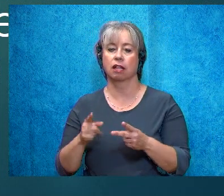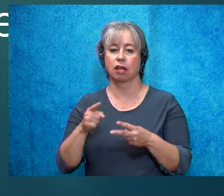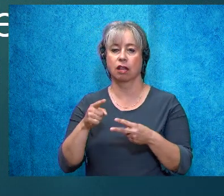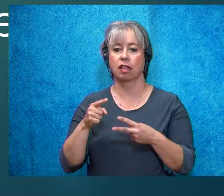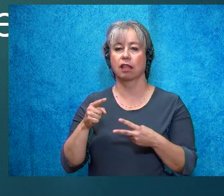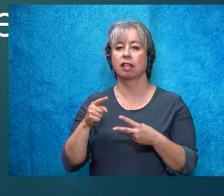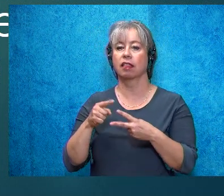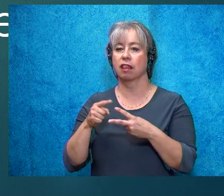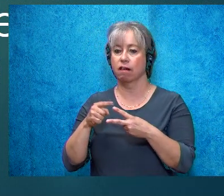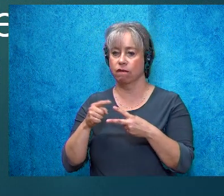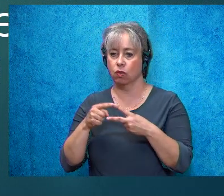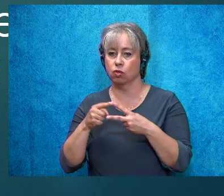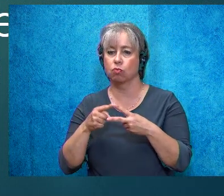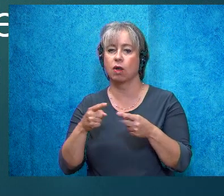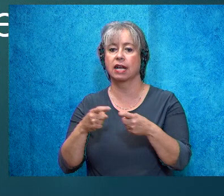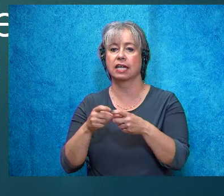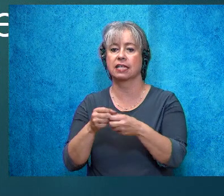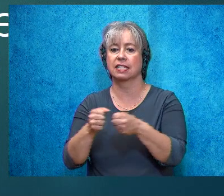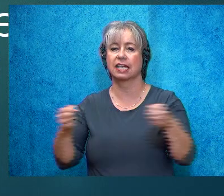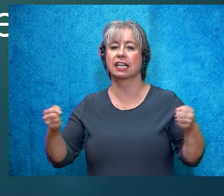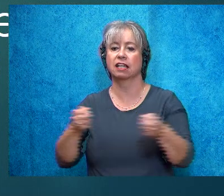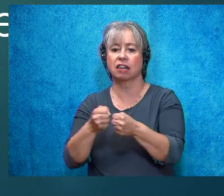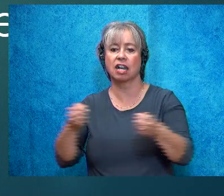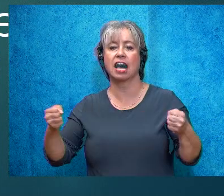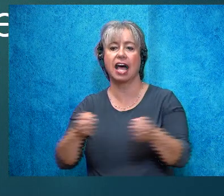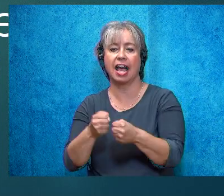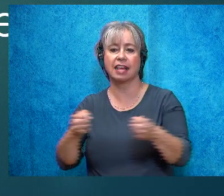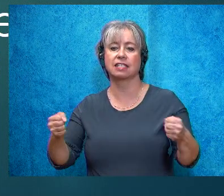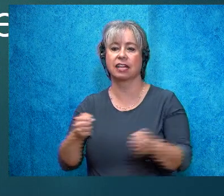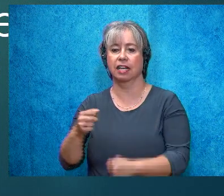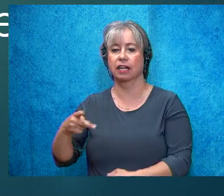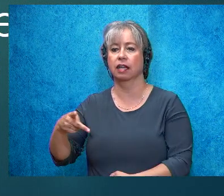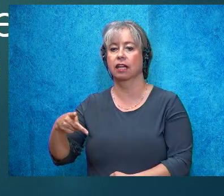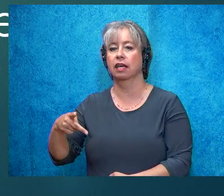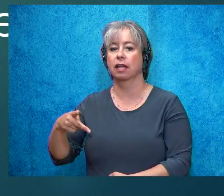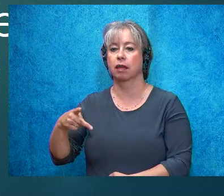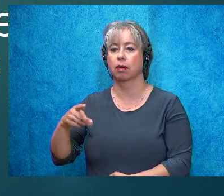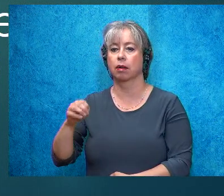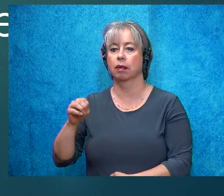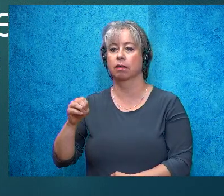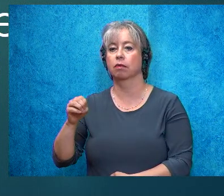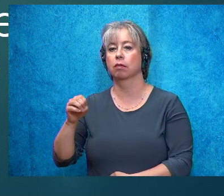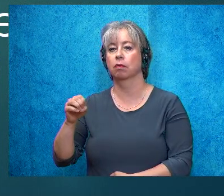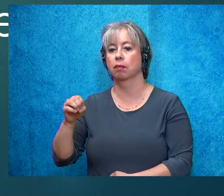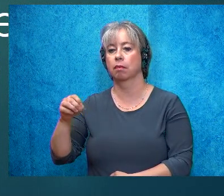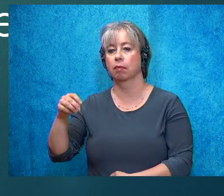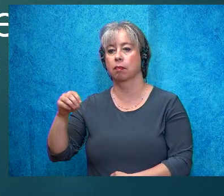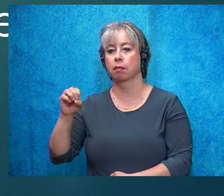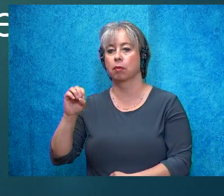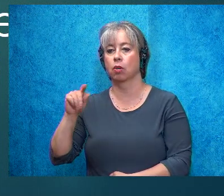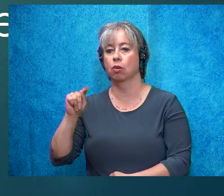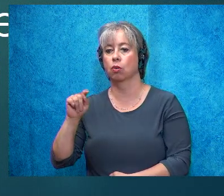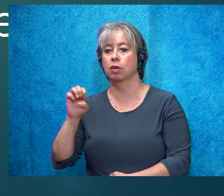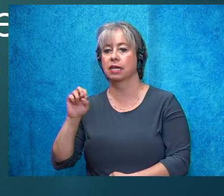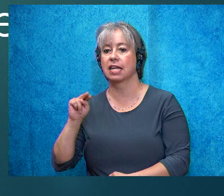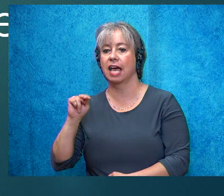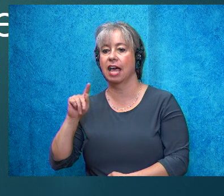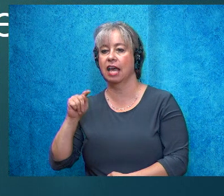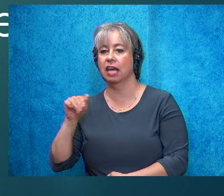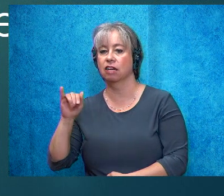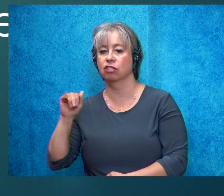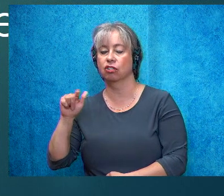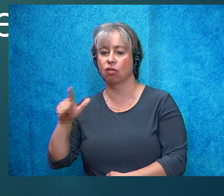I'm going to move over here to my demo table with my rubber band. And just in case this little puppy pops back on me, I'm going to put my safety glasses